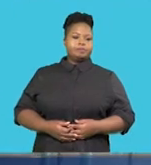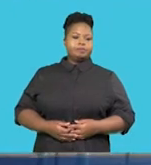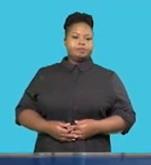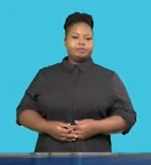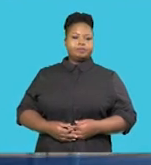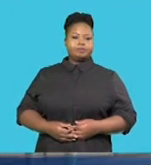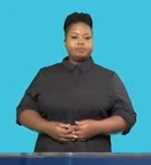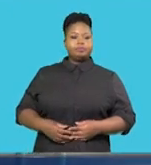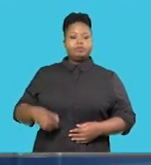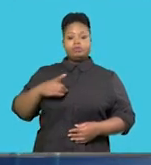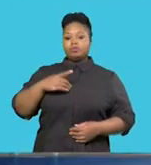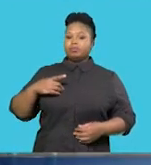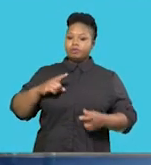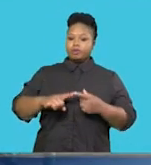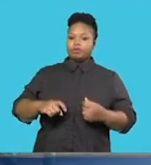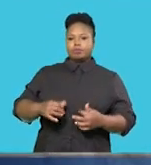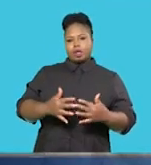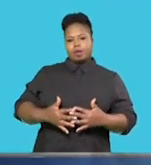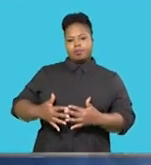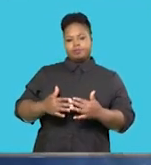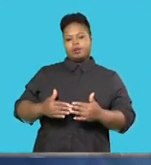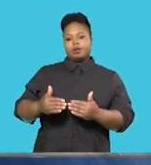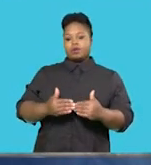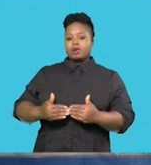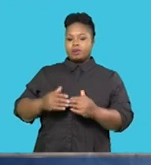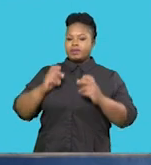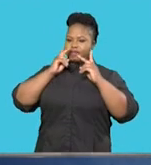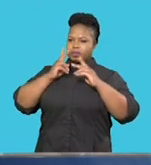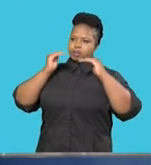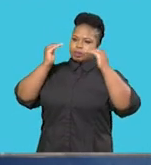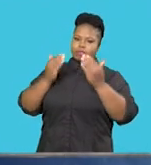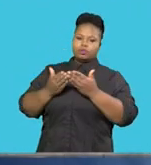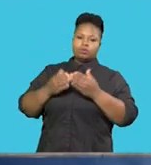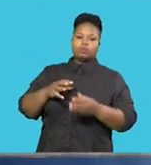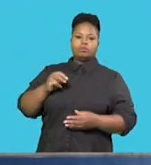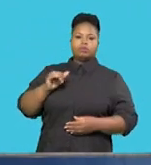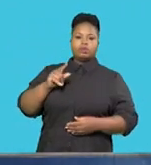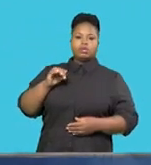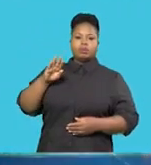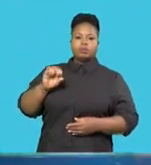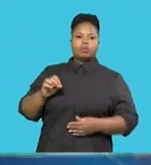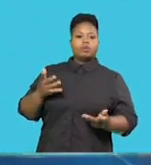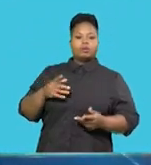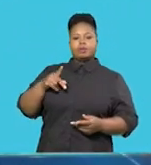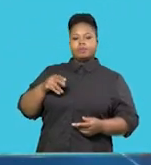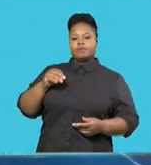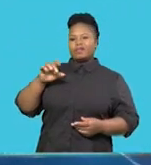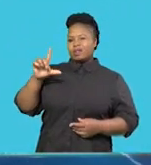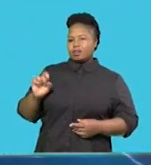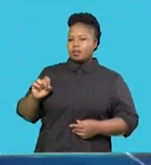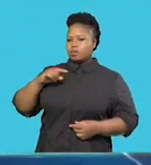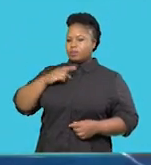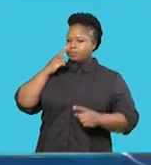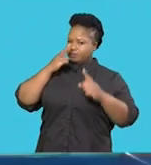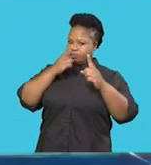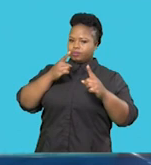Iqhiza elivela eMelika likelele isikolo samabanga aphakamileyo eMshukantambo kwindawo yasePimville ukuqhuba